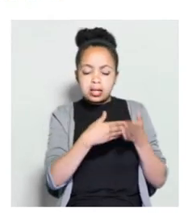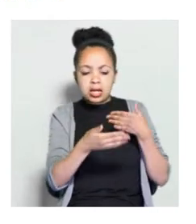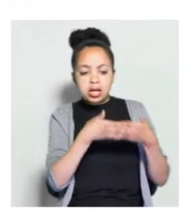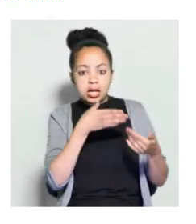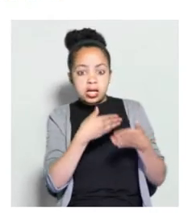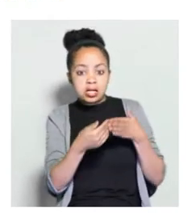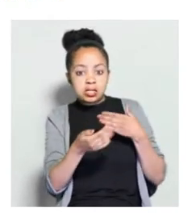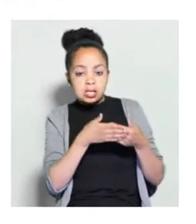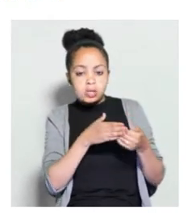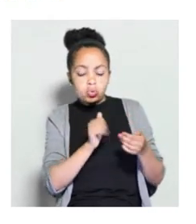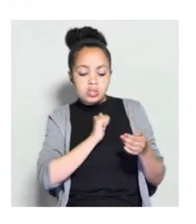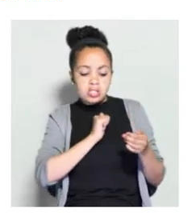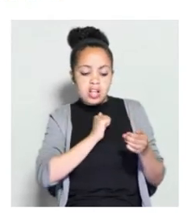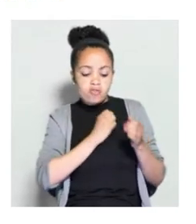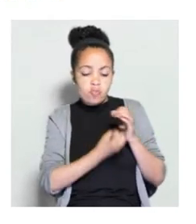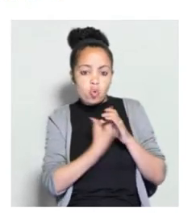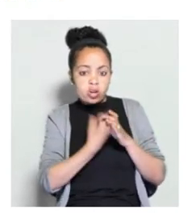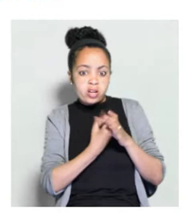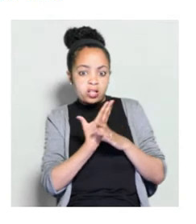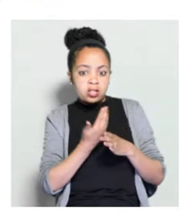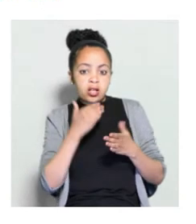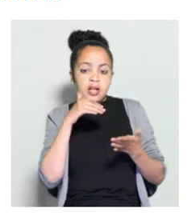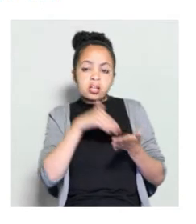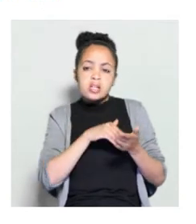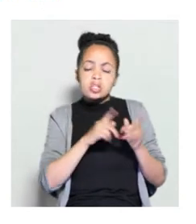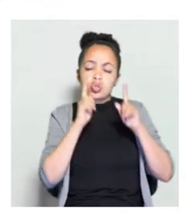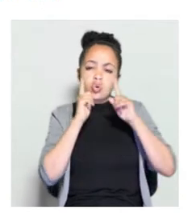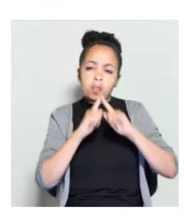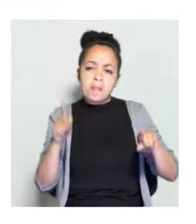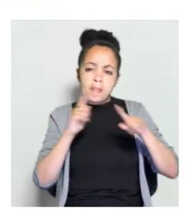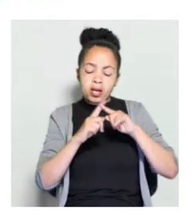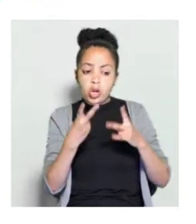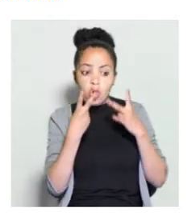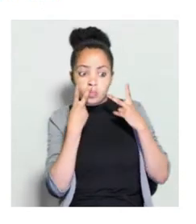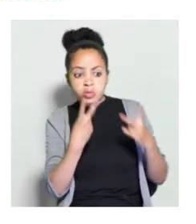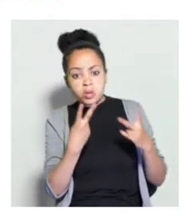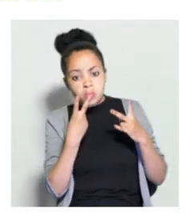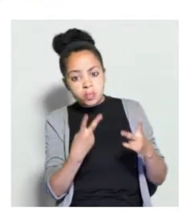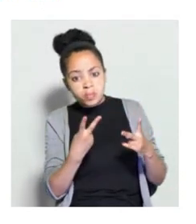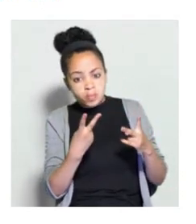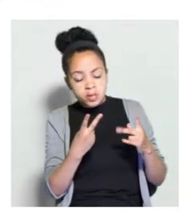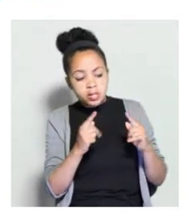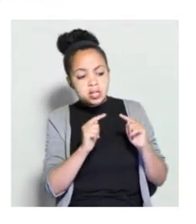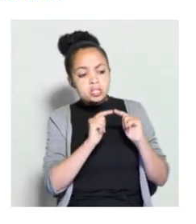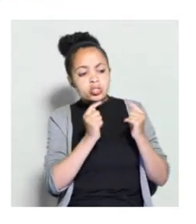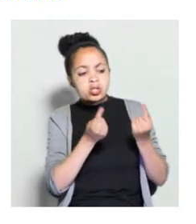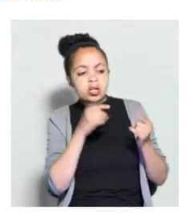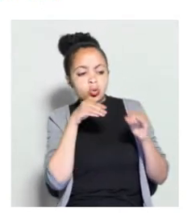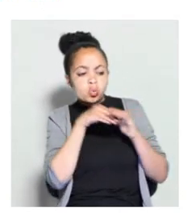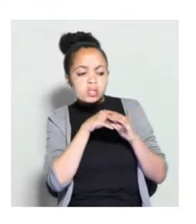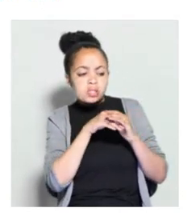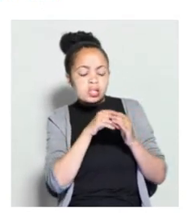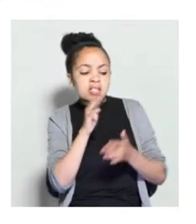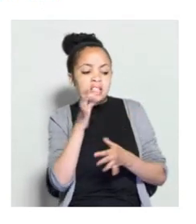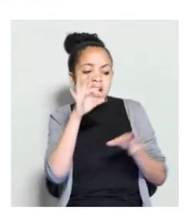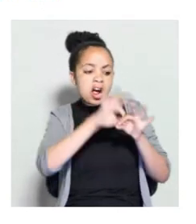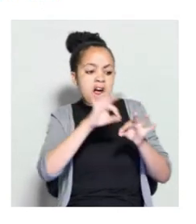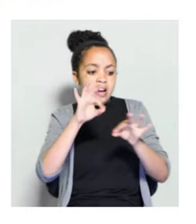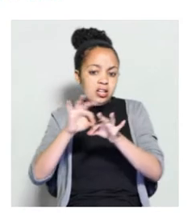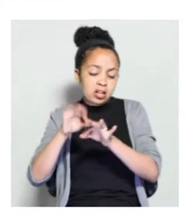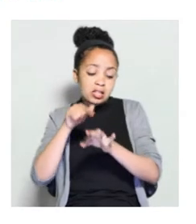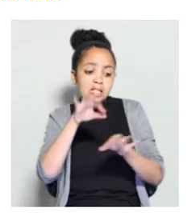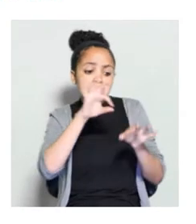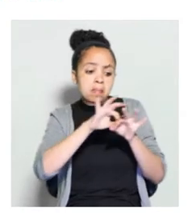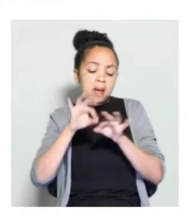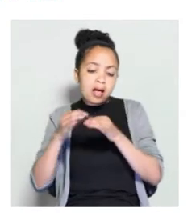to self-pollinate again. And again, there is so many observable contrasting trait within a garden pea. This